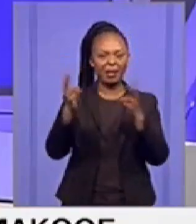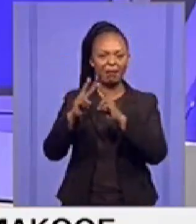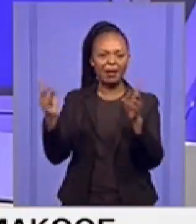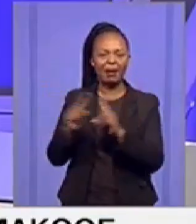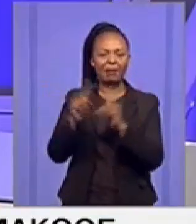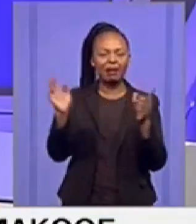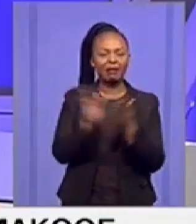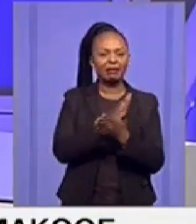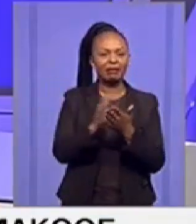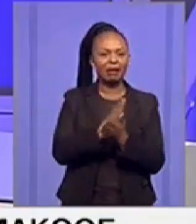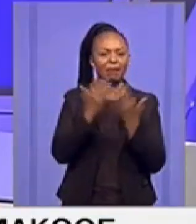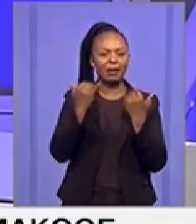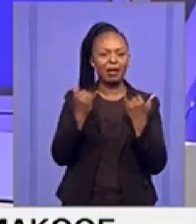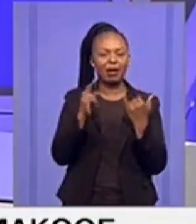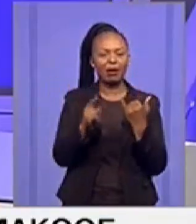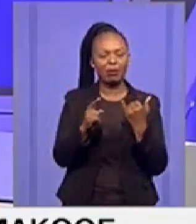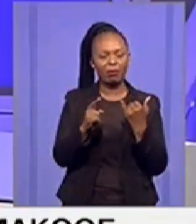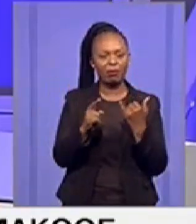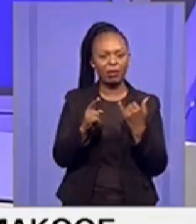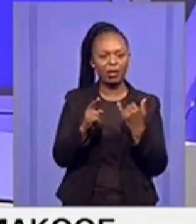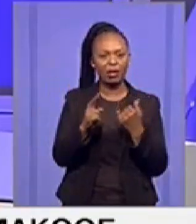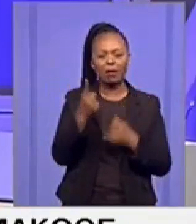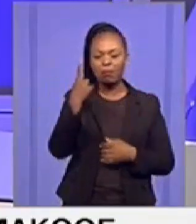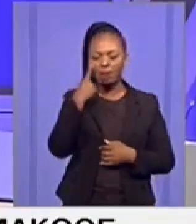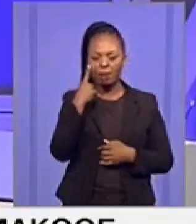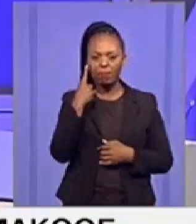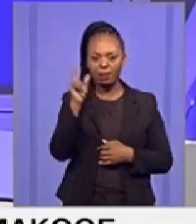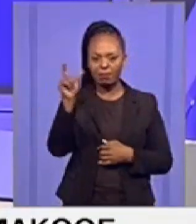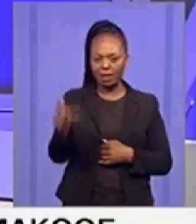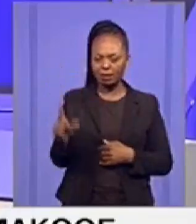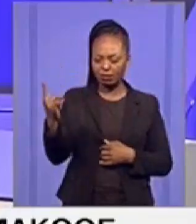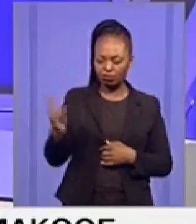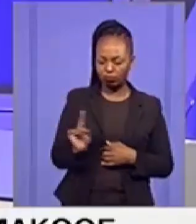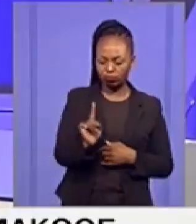ba o kileng ka rekisa ke mo elellwa ka pelenyana ke